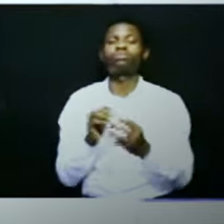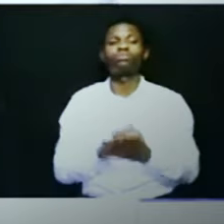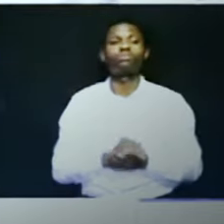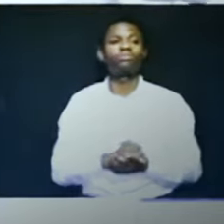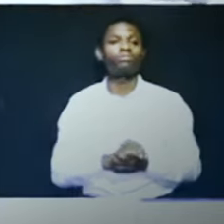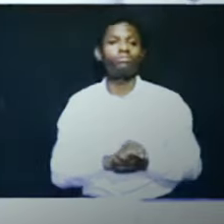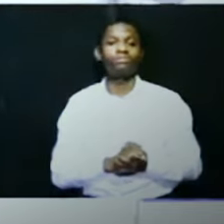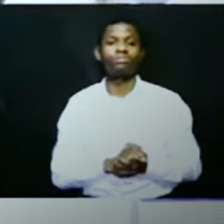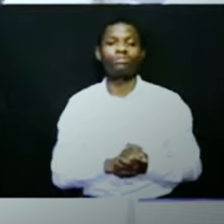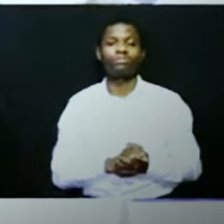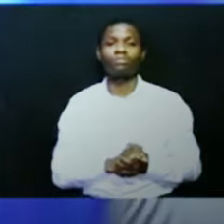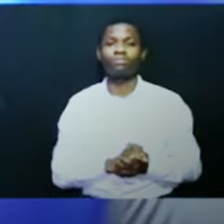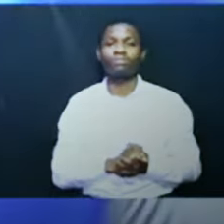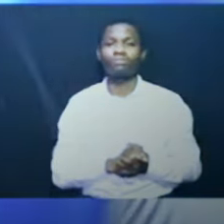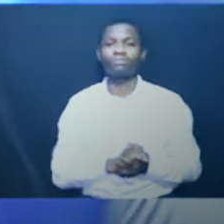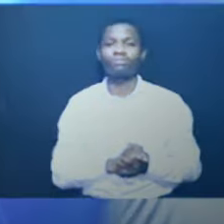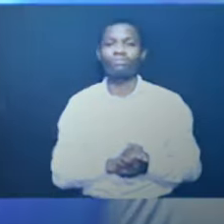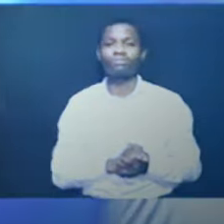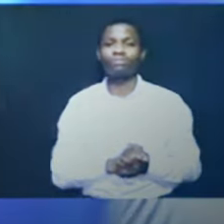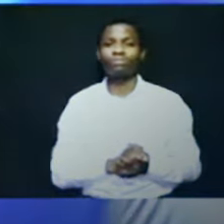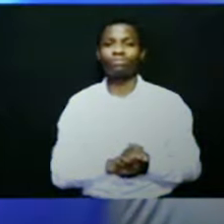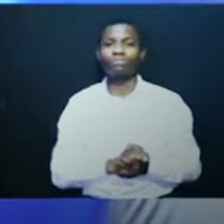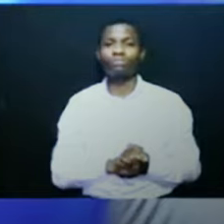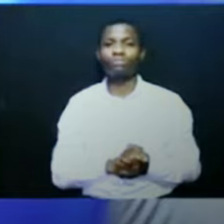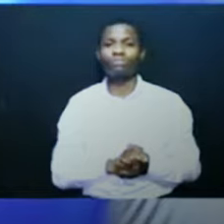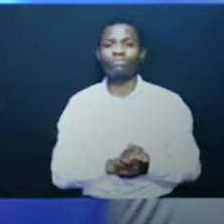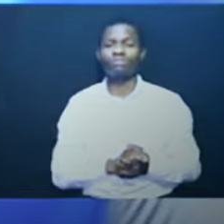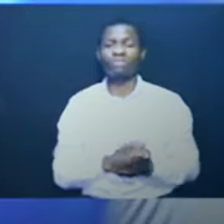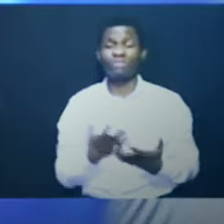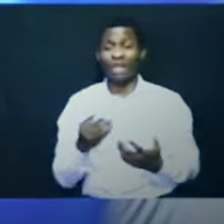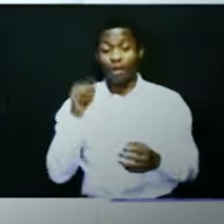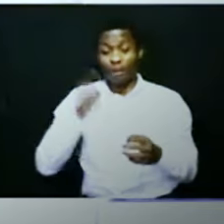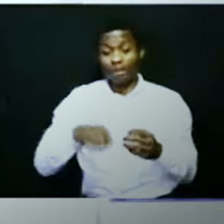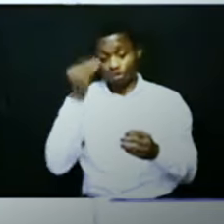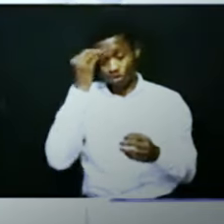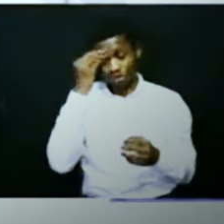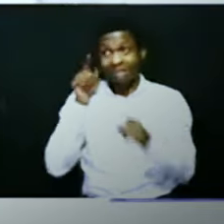See, the stars do not determine your